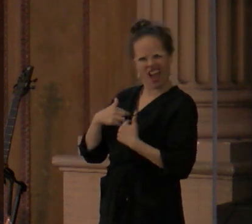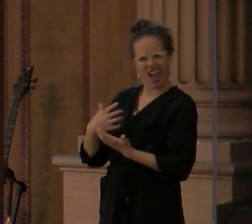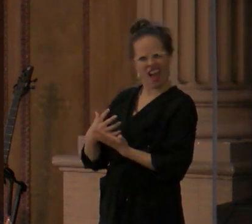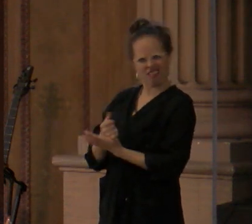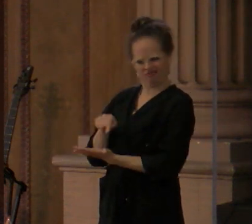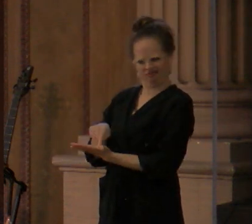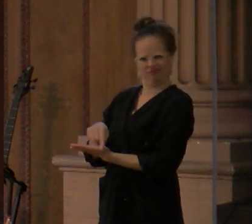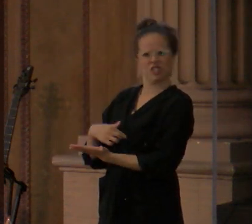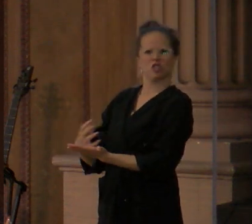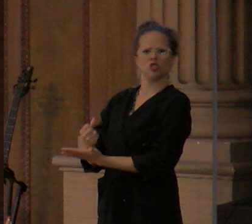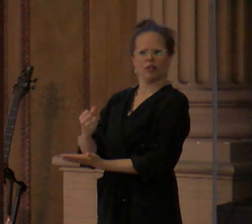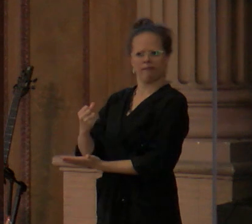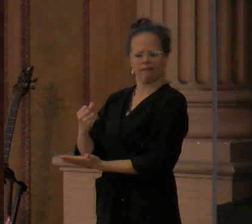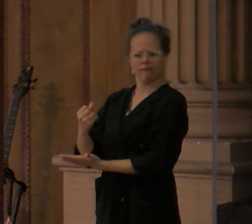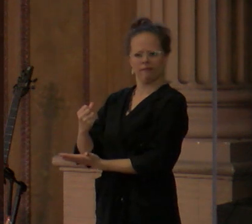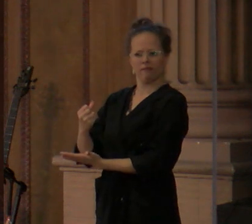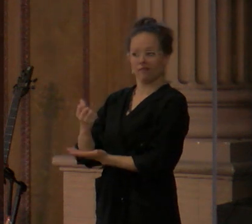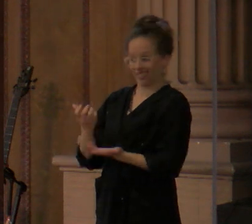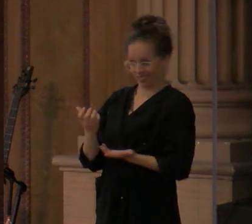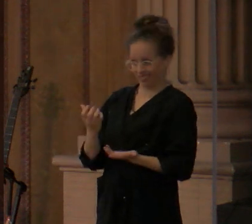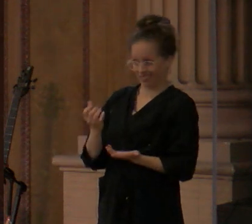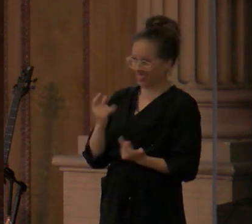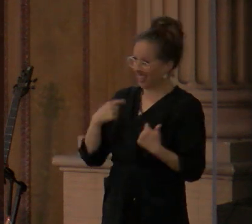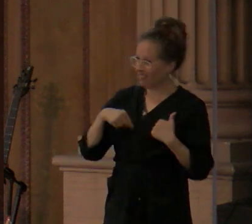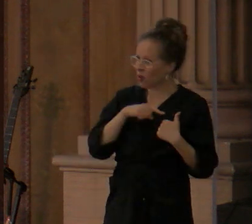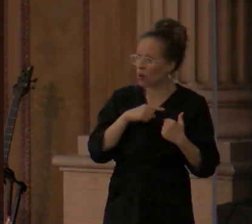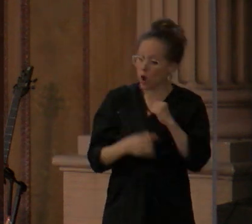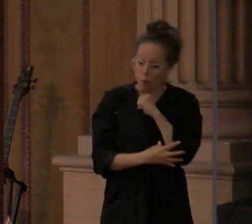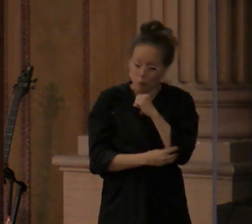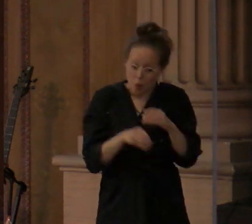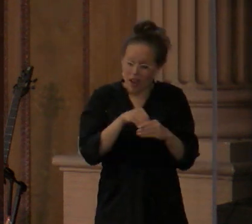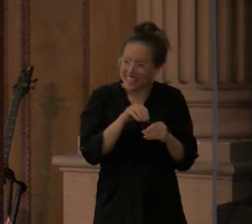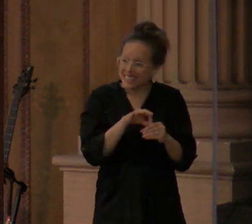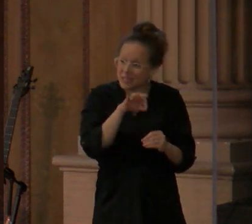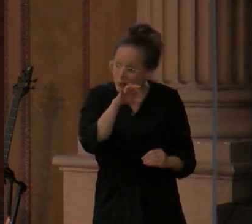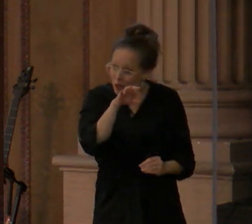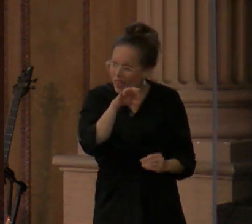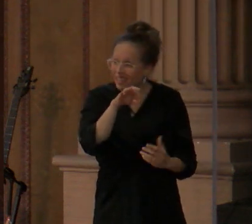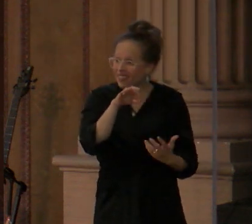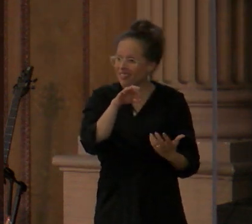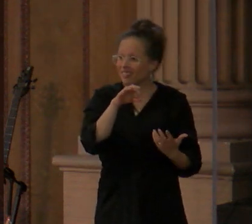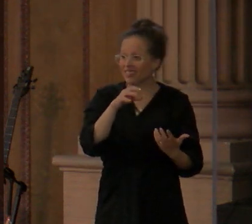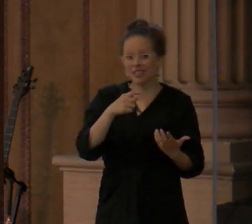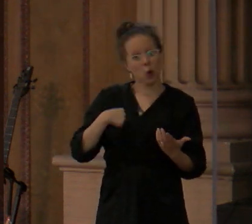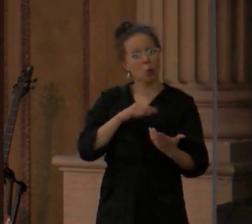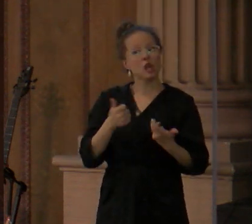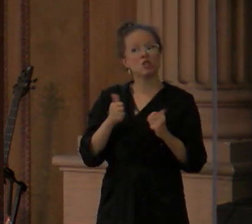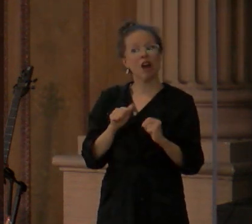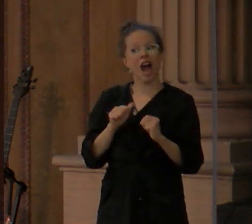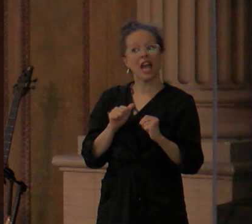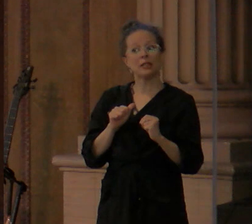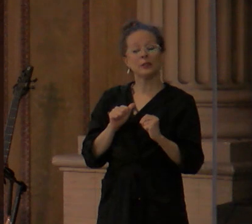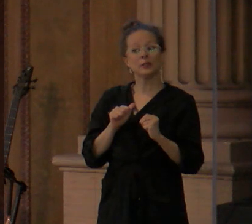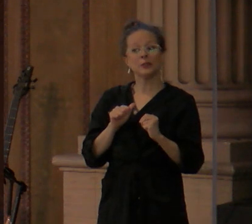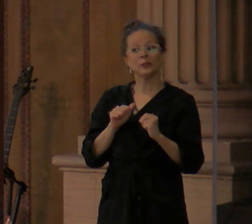If we're really poor in spirit, we don't try to get our piece of the pie by fighting and boasting and working to advance only ourselves.